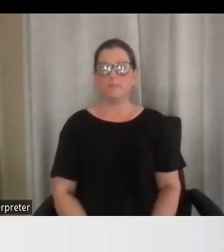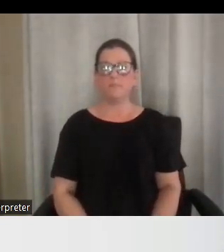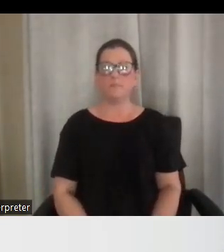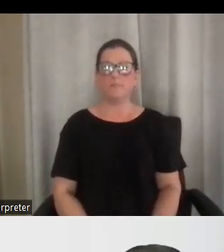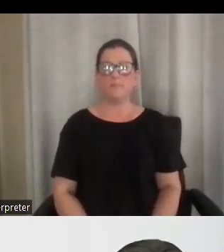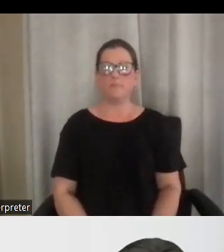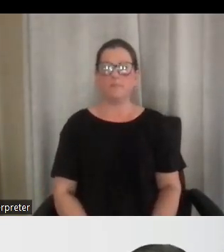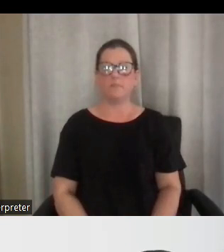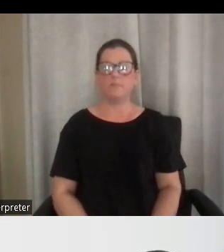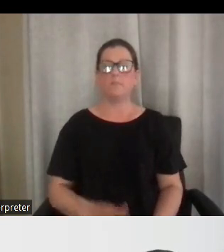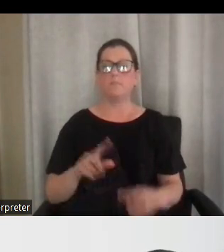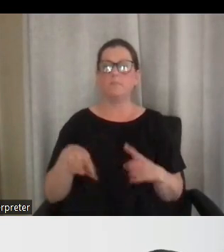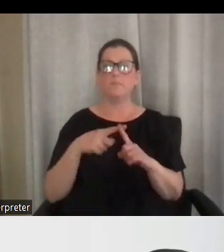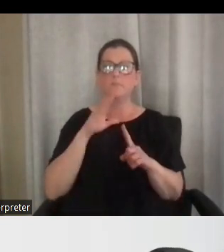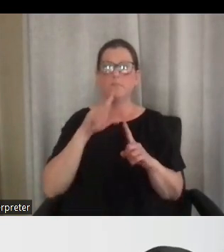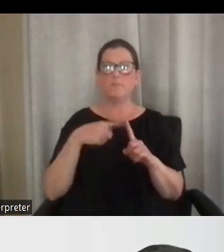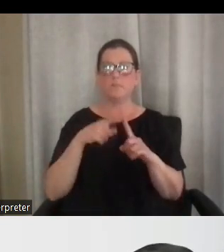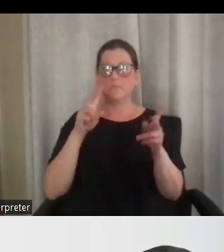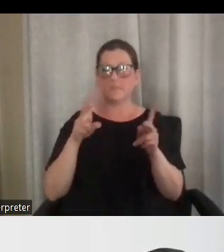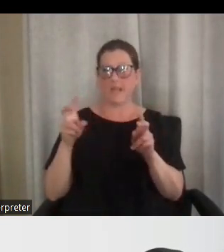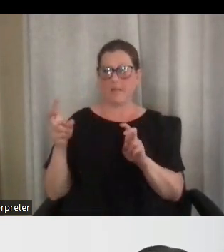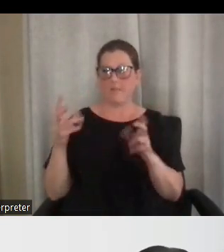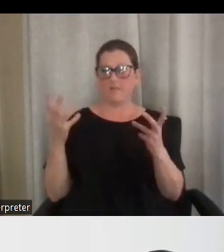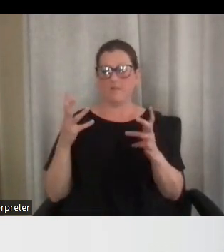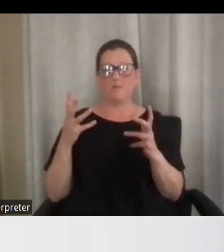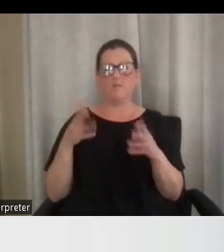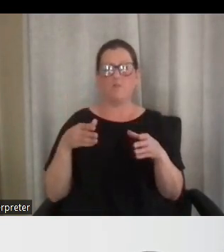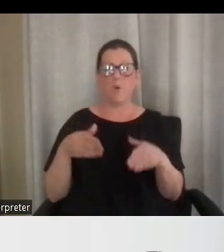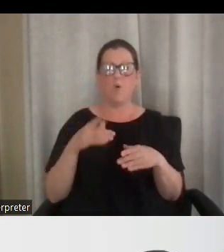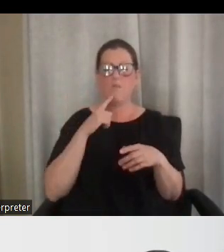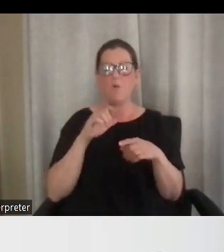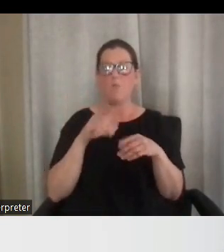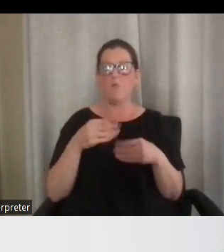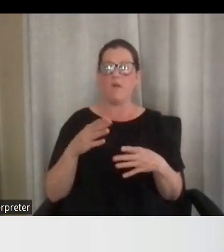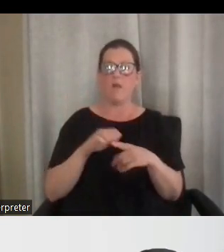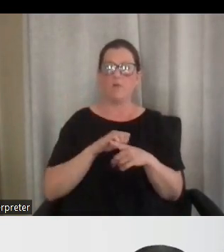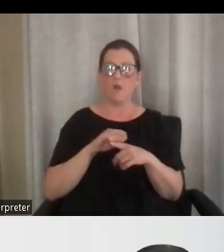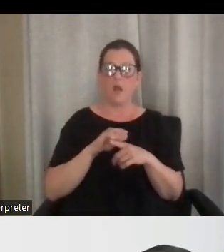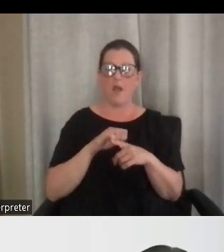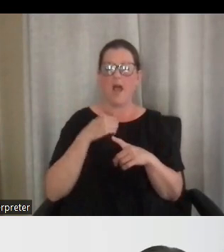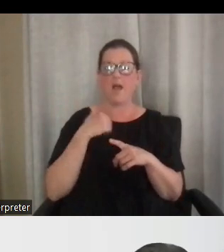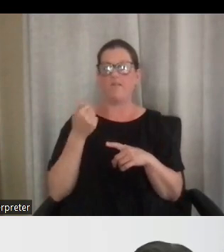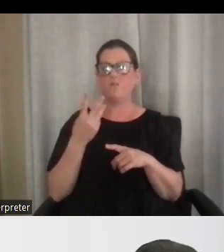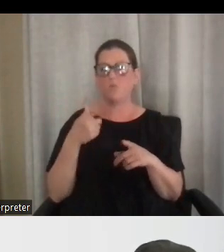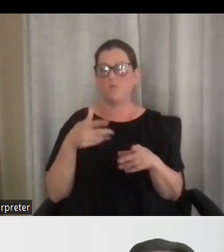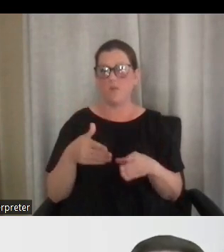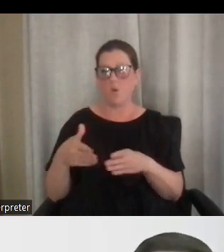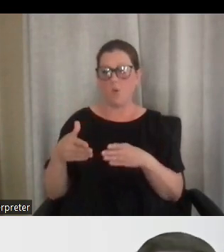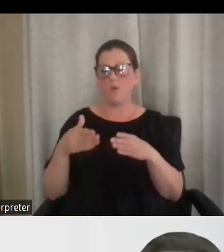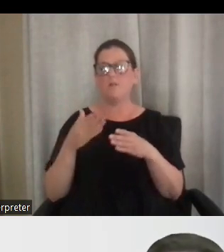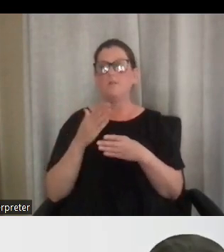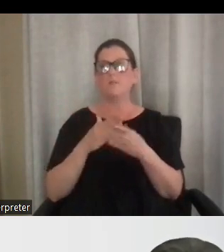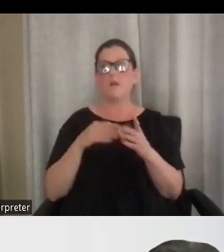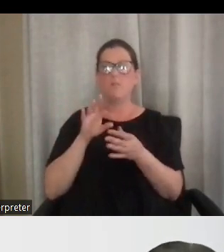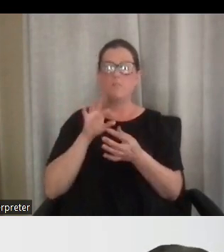So when we're talking about the topics we've kind of focused on in provider training, there's a few we've focused on. One is just training around